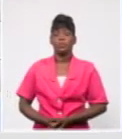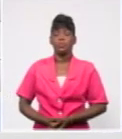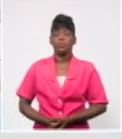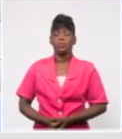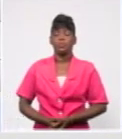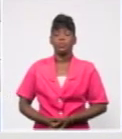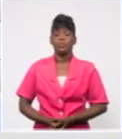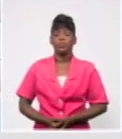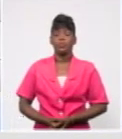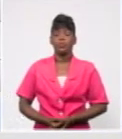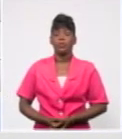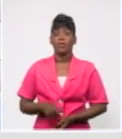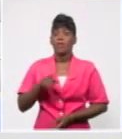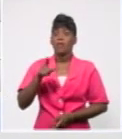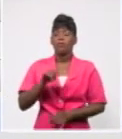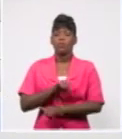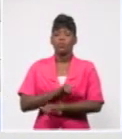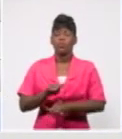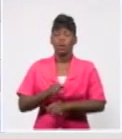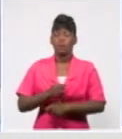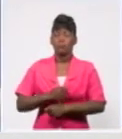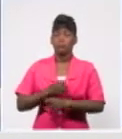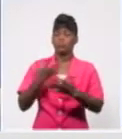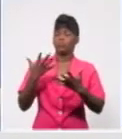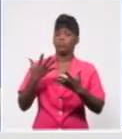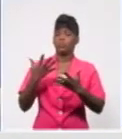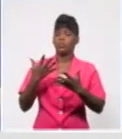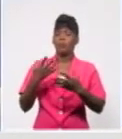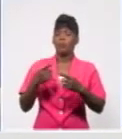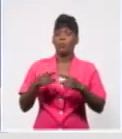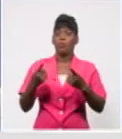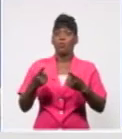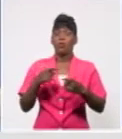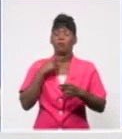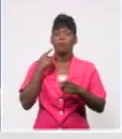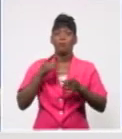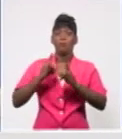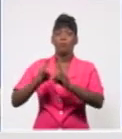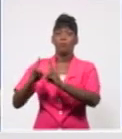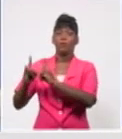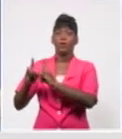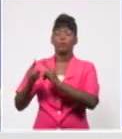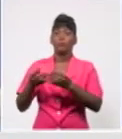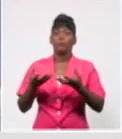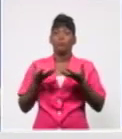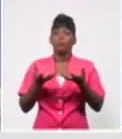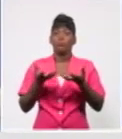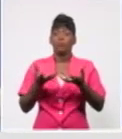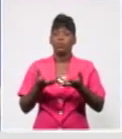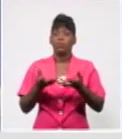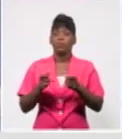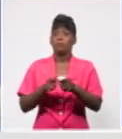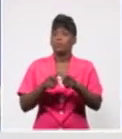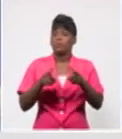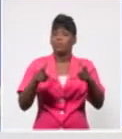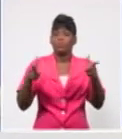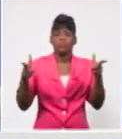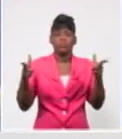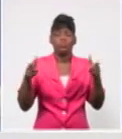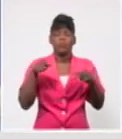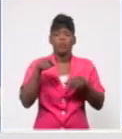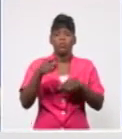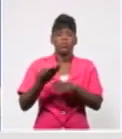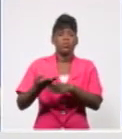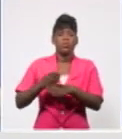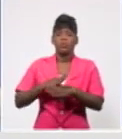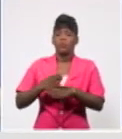857,448 fatalities. In spite of the new ways of treatment that are being discovered, these numbers remain high,